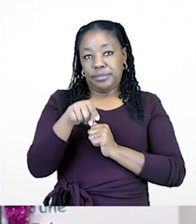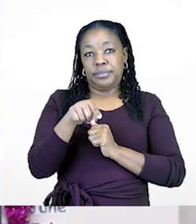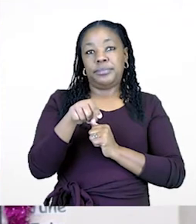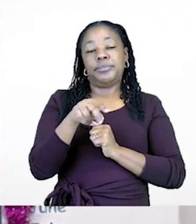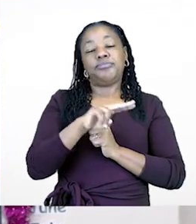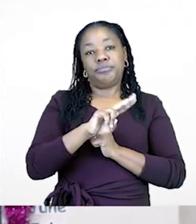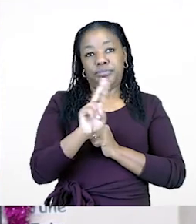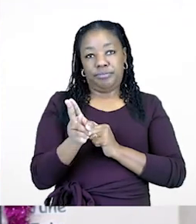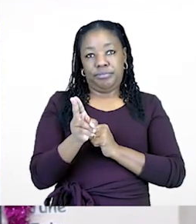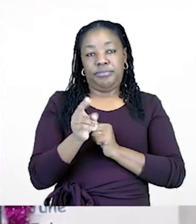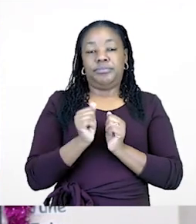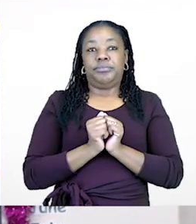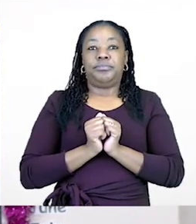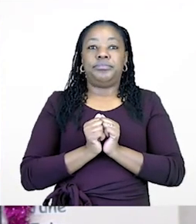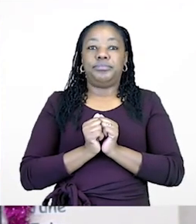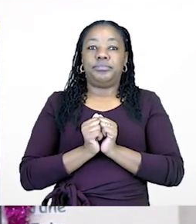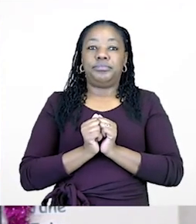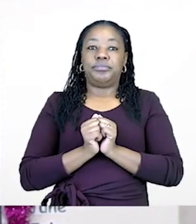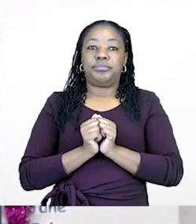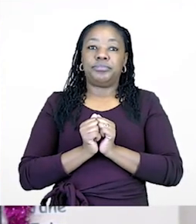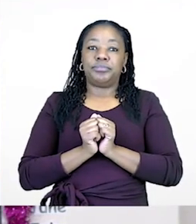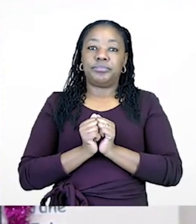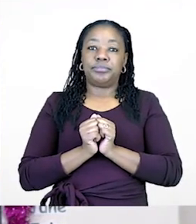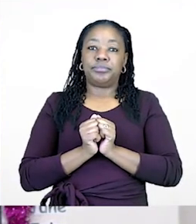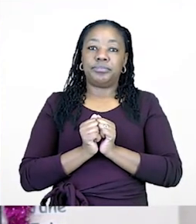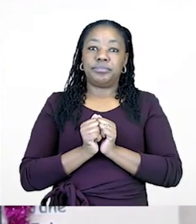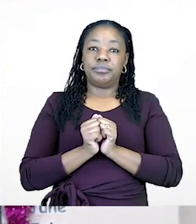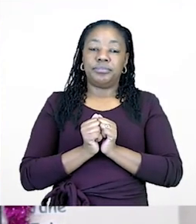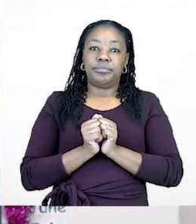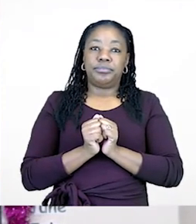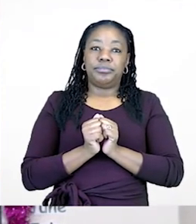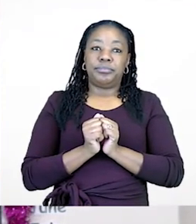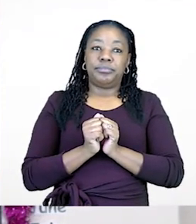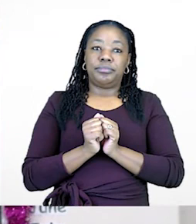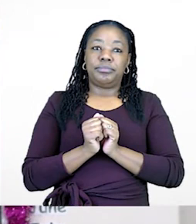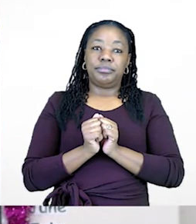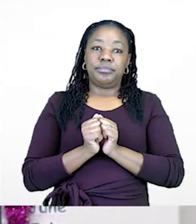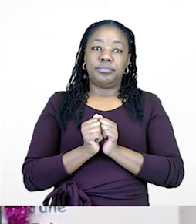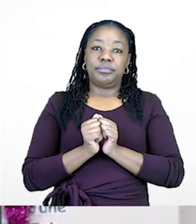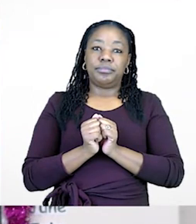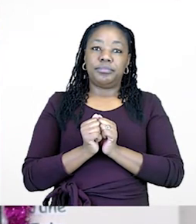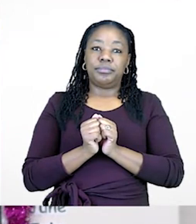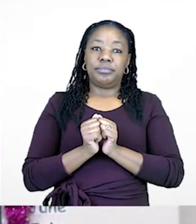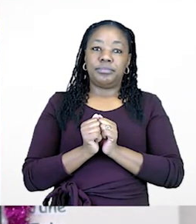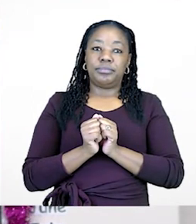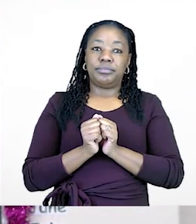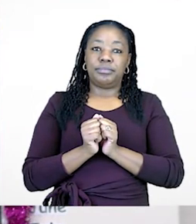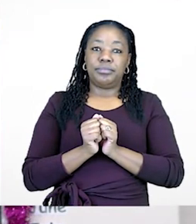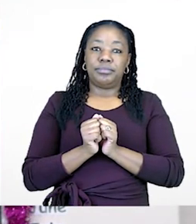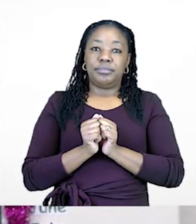both feet at the same level, just like how you stand with both feet at the same level. Let's